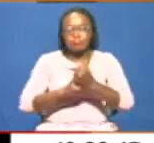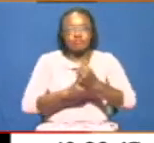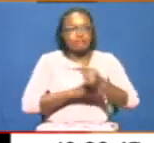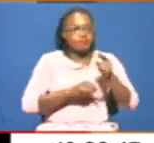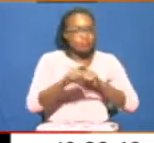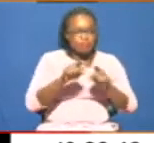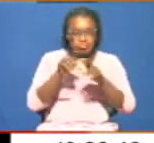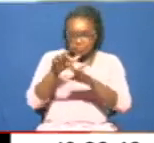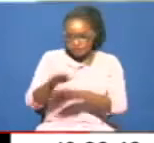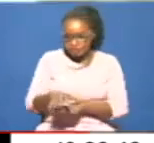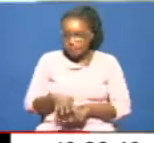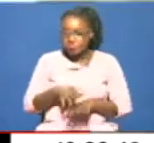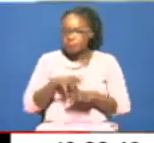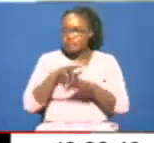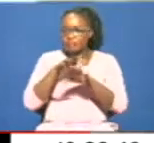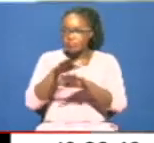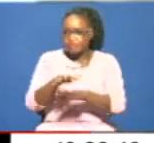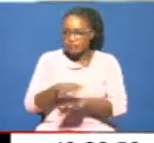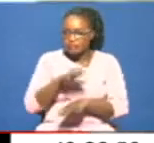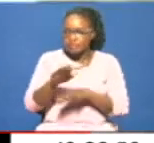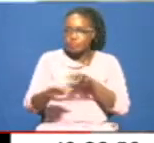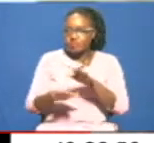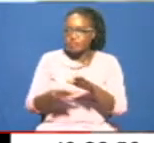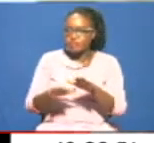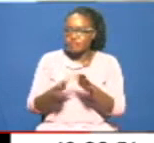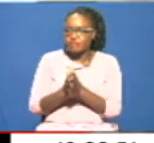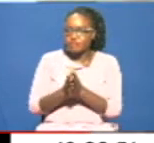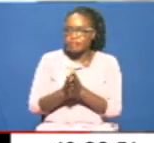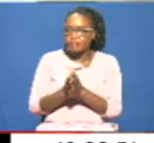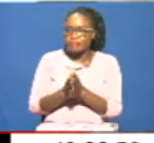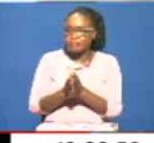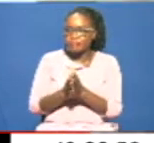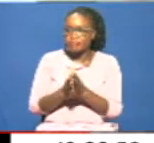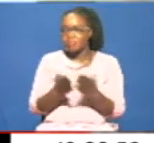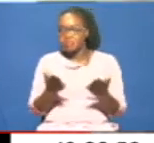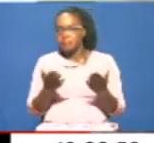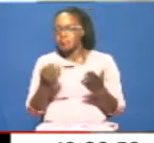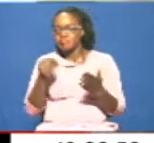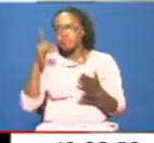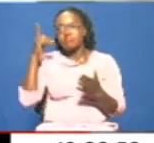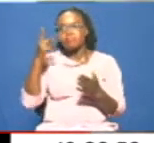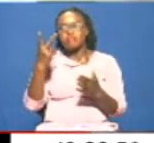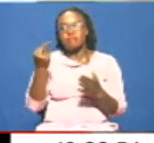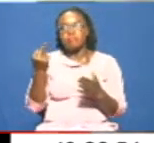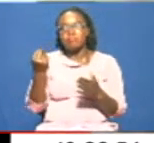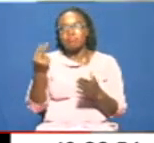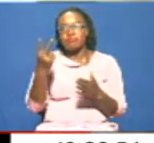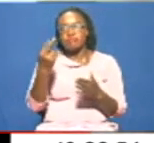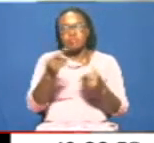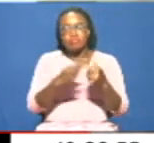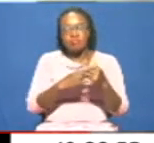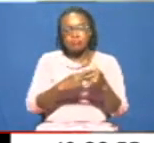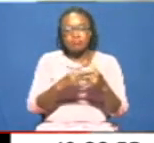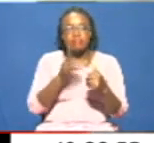gradual steps. We cannot wish that we wake up in the year 2028, it's mm-hmm. not tomorrow, mm-hmm. and